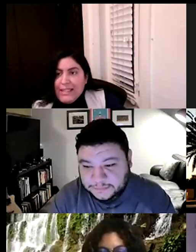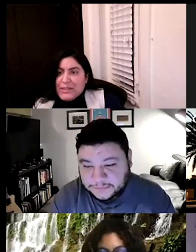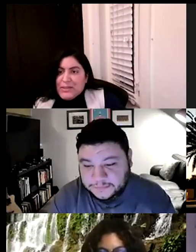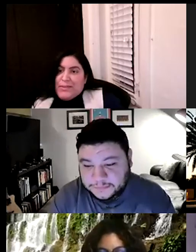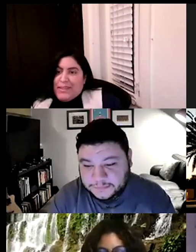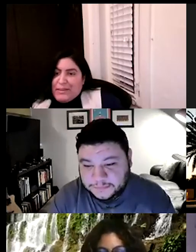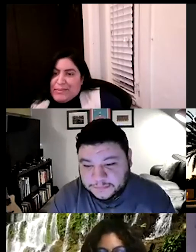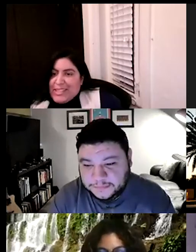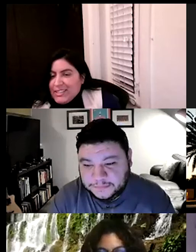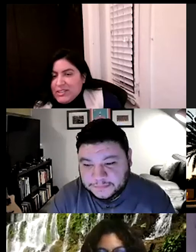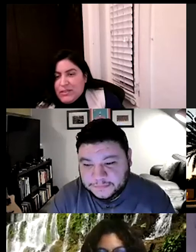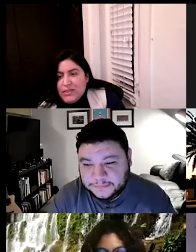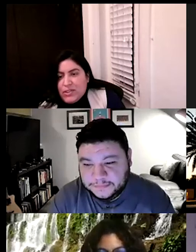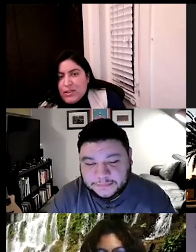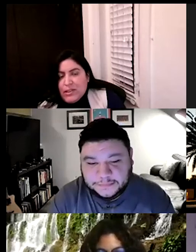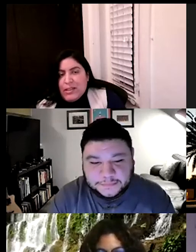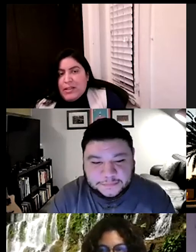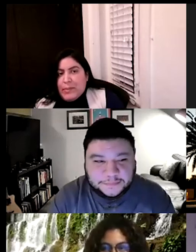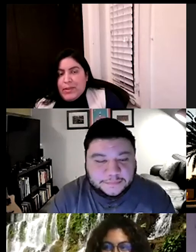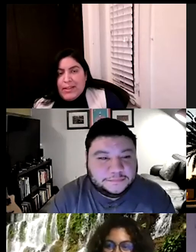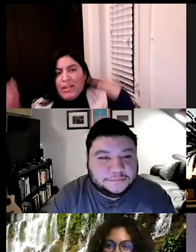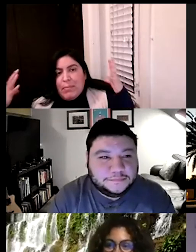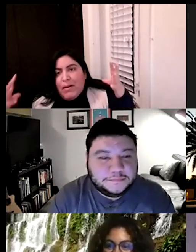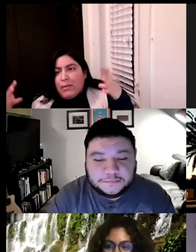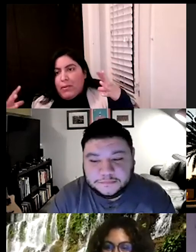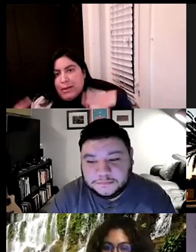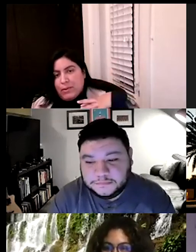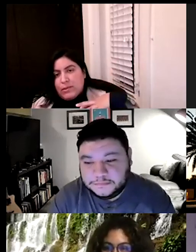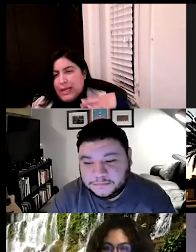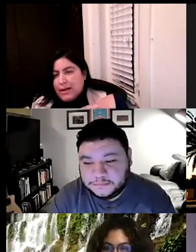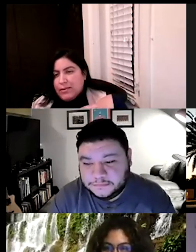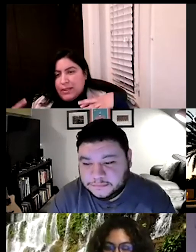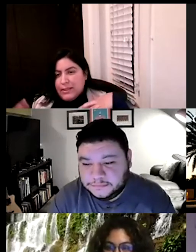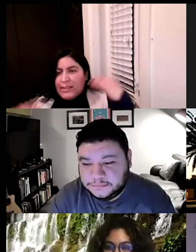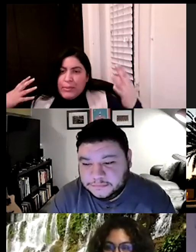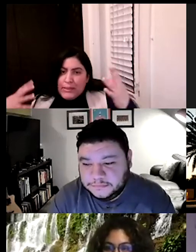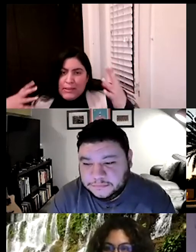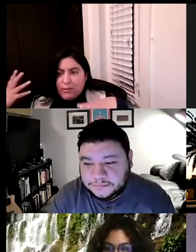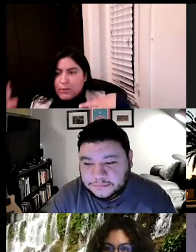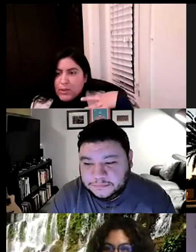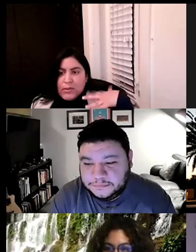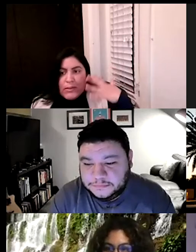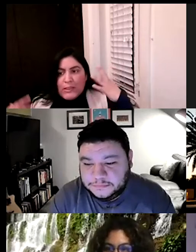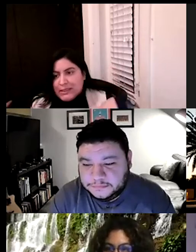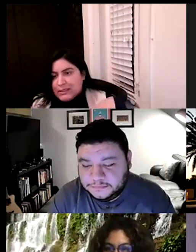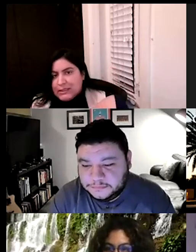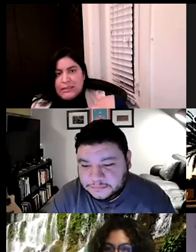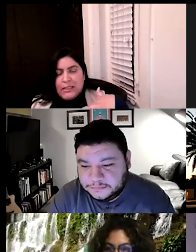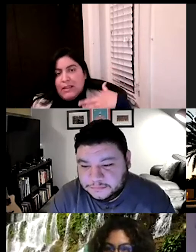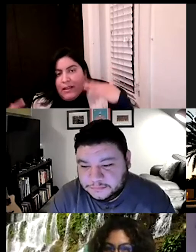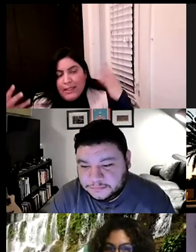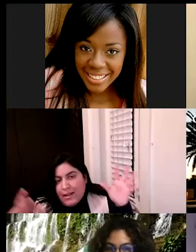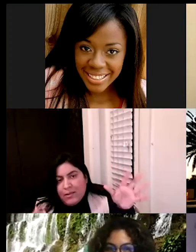Yeah, so looking into the future, I think about my roles now. I encompass different roles and